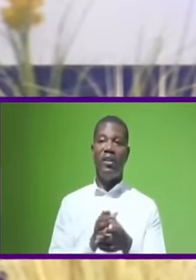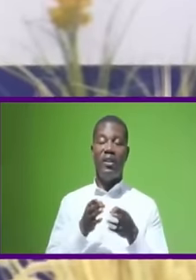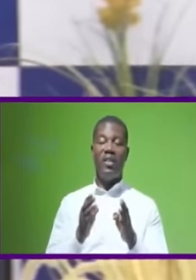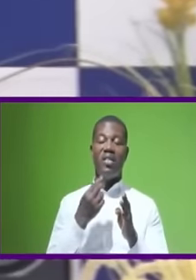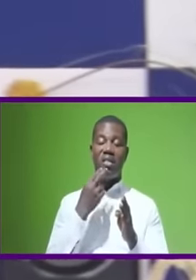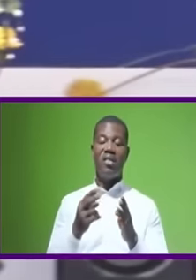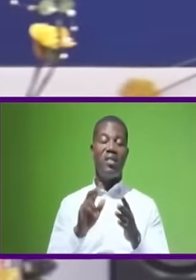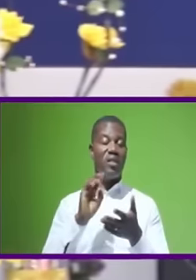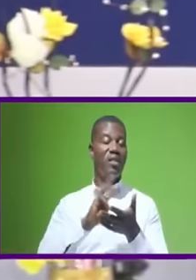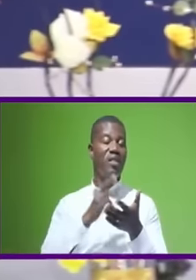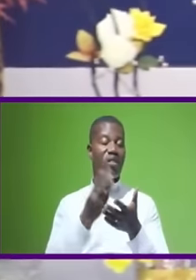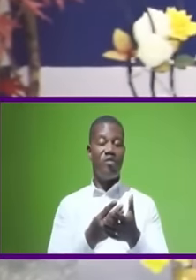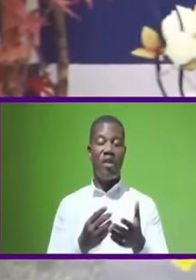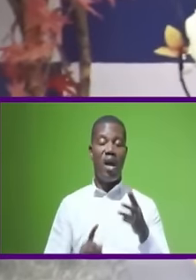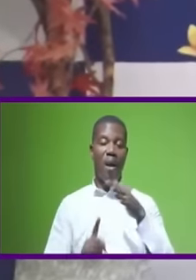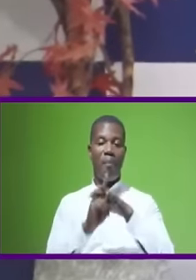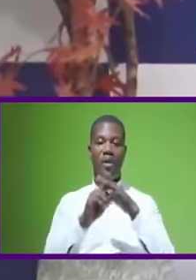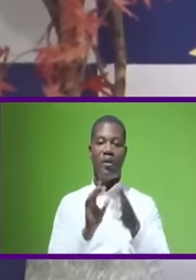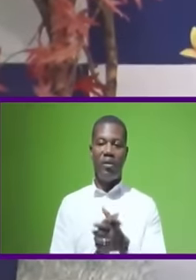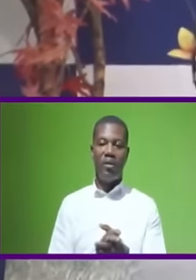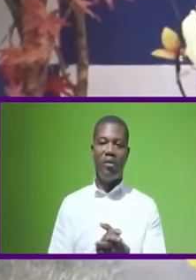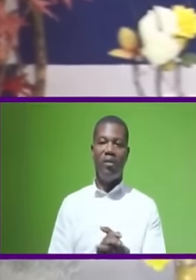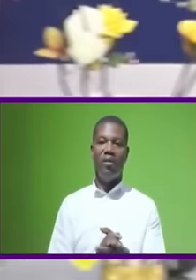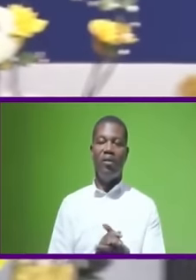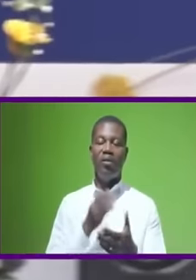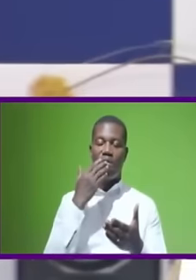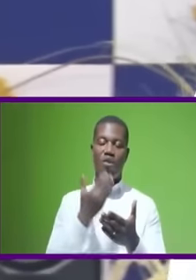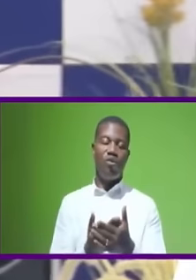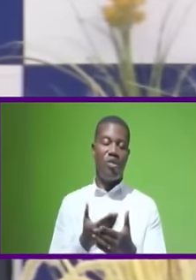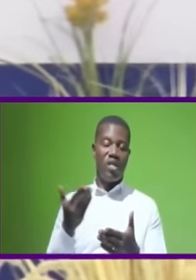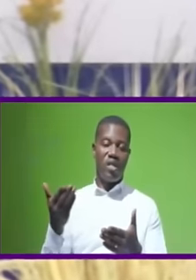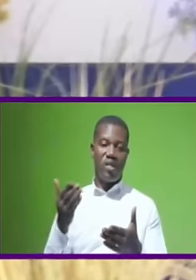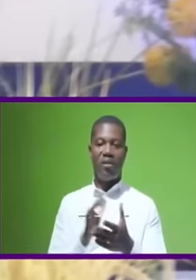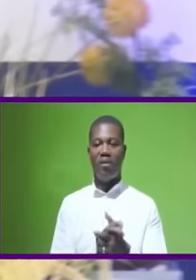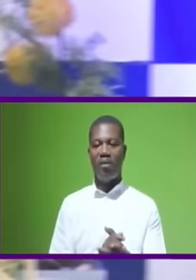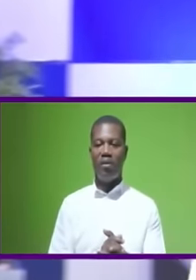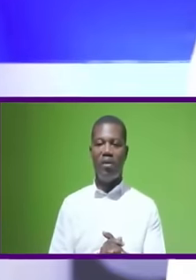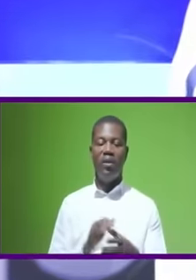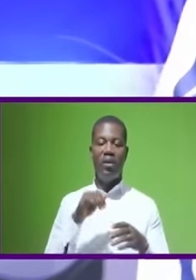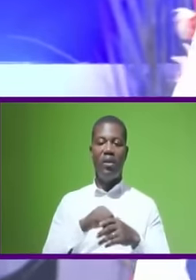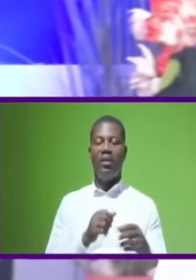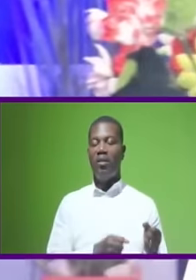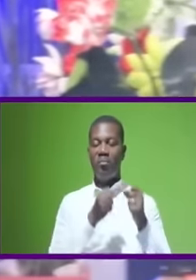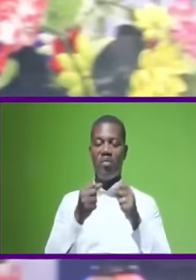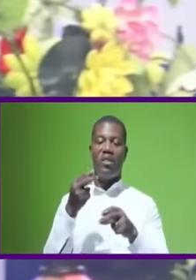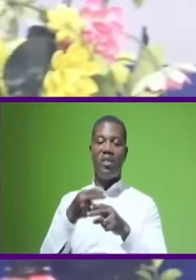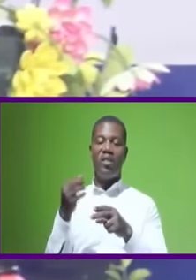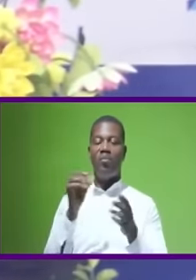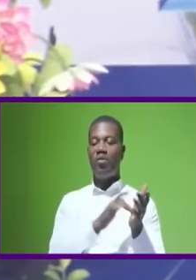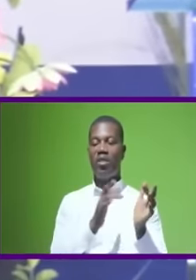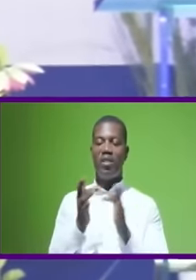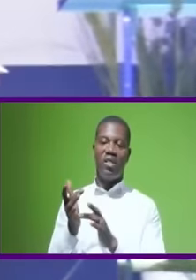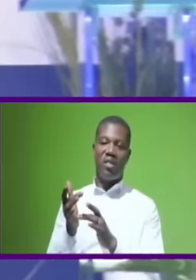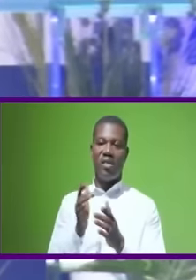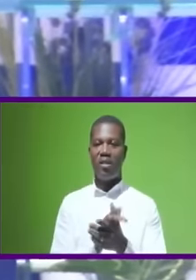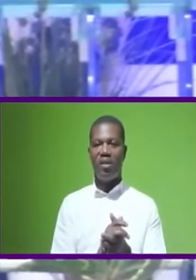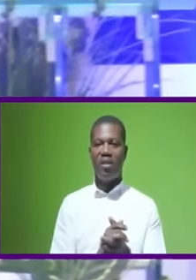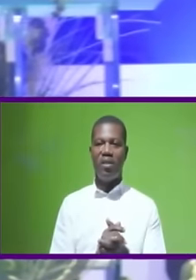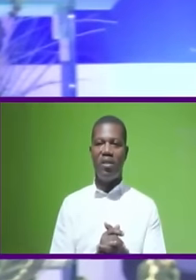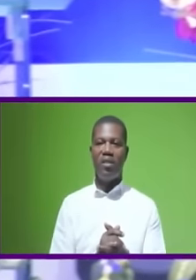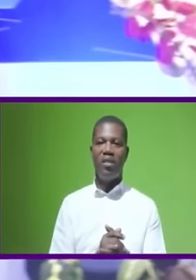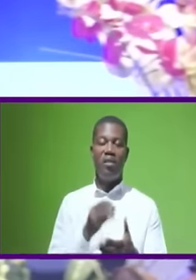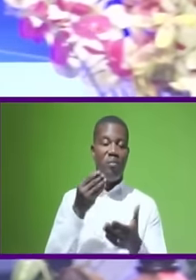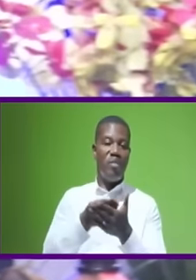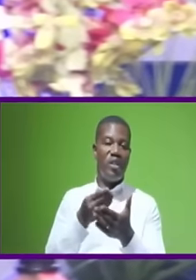dancing. Oh, by the power of the Holy Ghost. Yes. In the mighty name of Jesus. Amen. Sika.